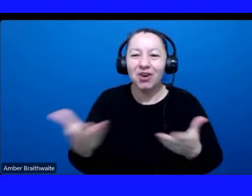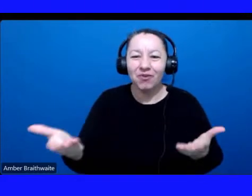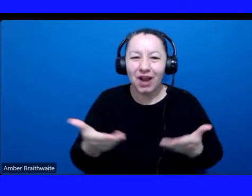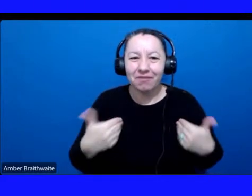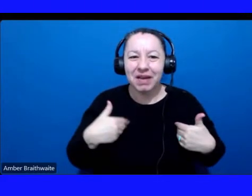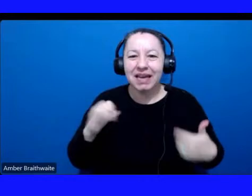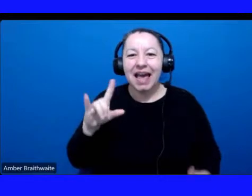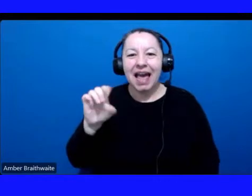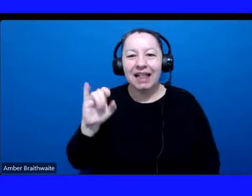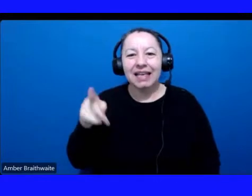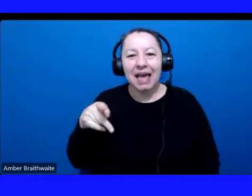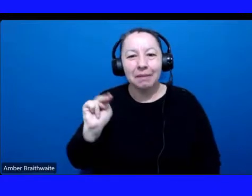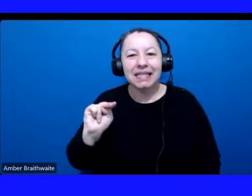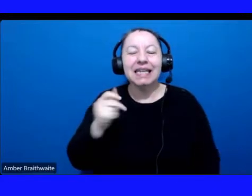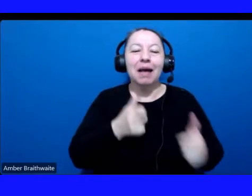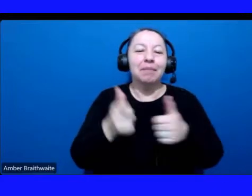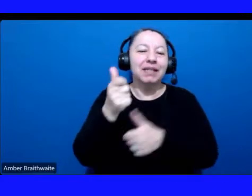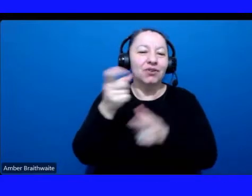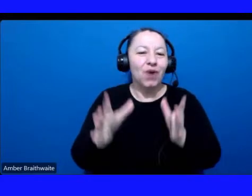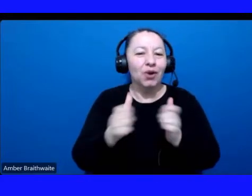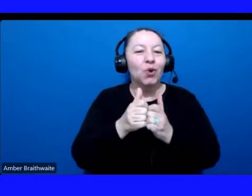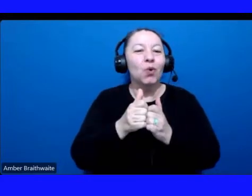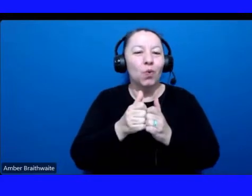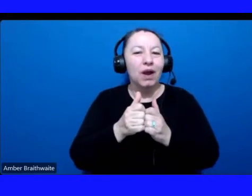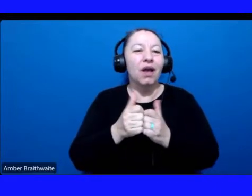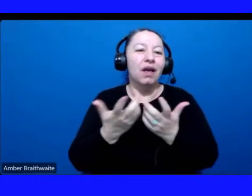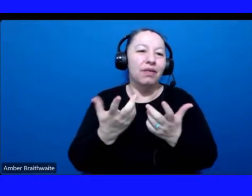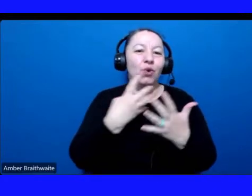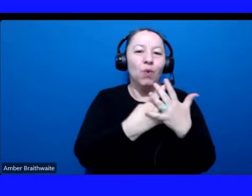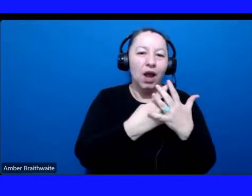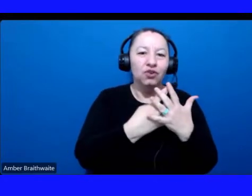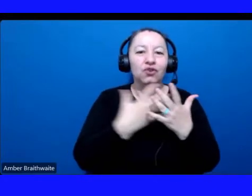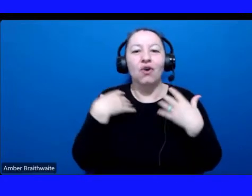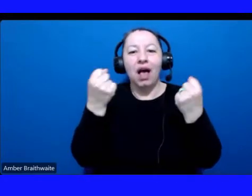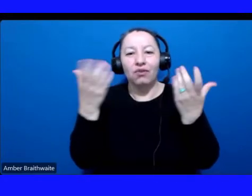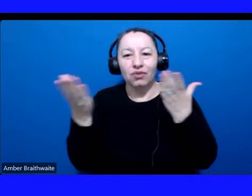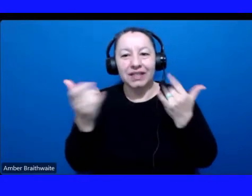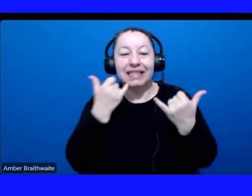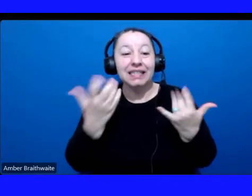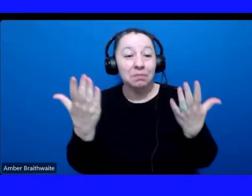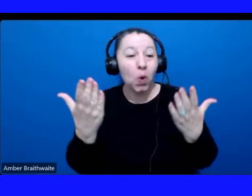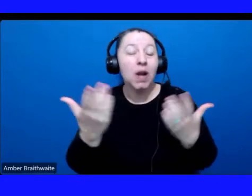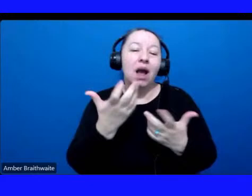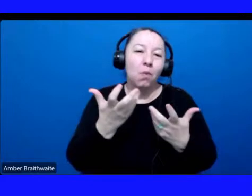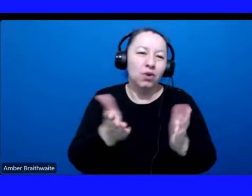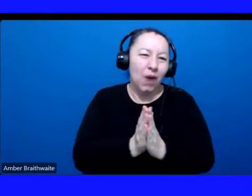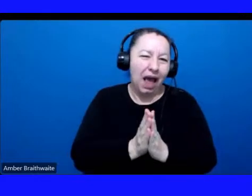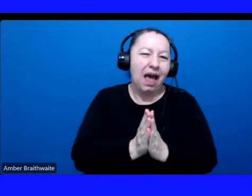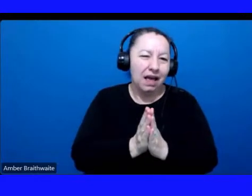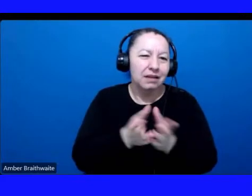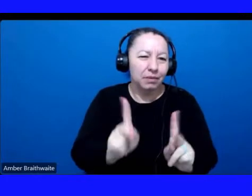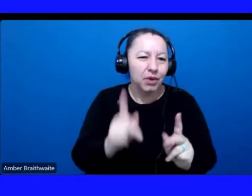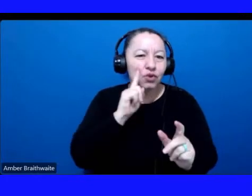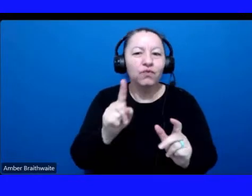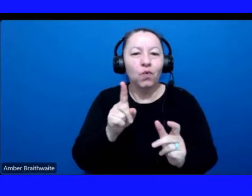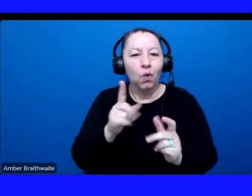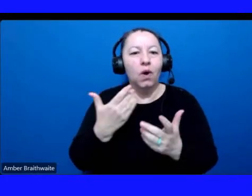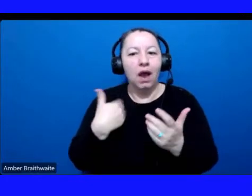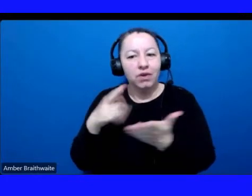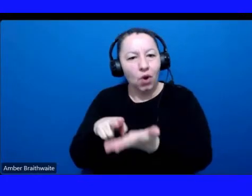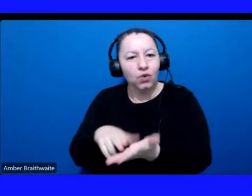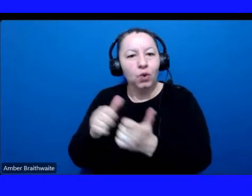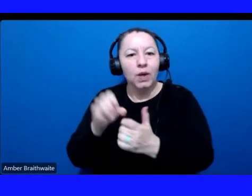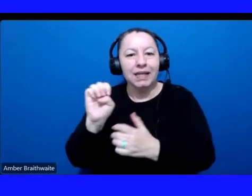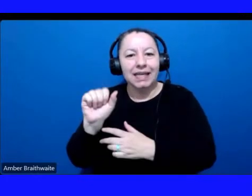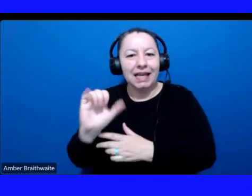array of sort of one-stop shop style services, such as assistance applying for benefits and housing post-release. CHS is